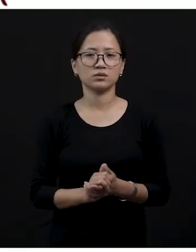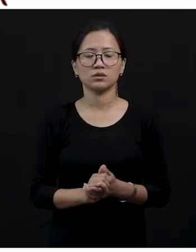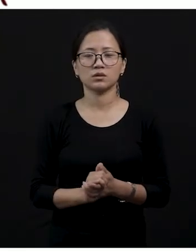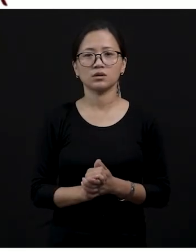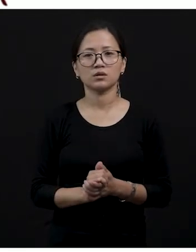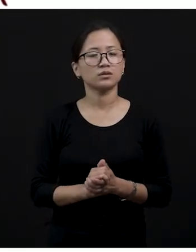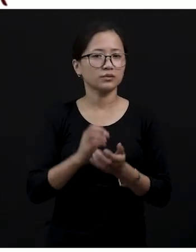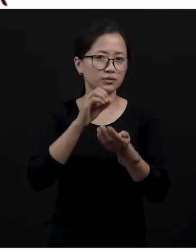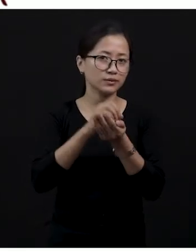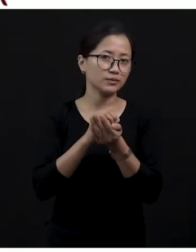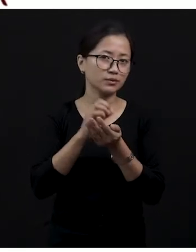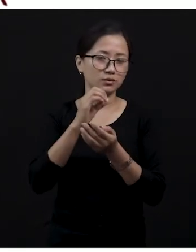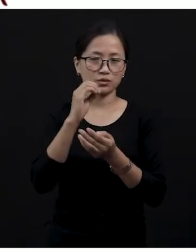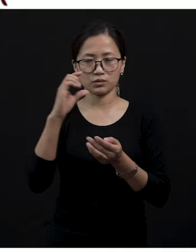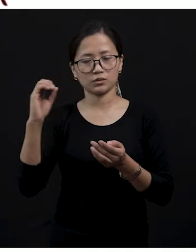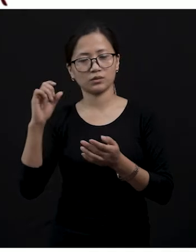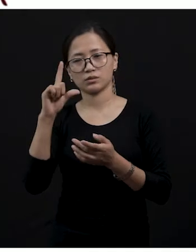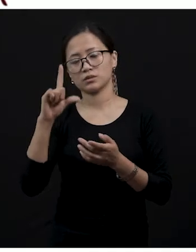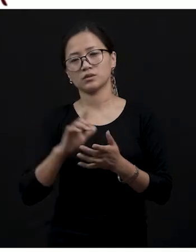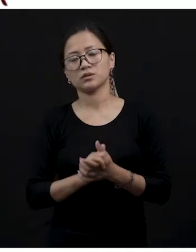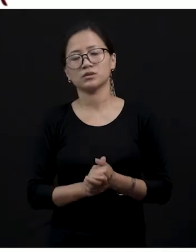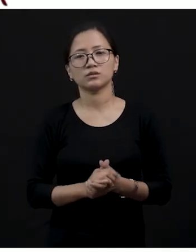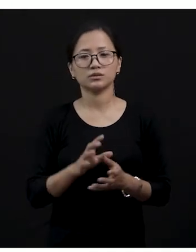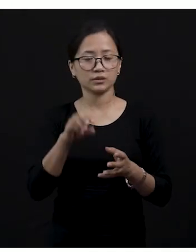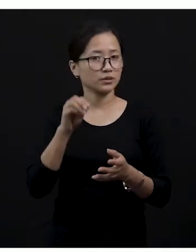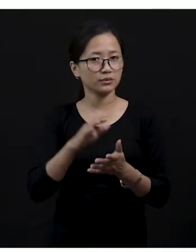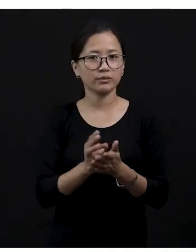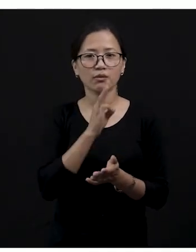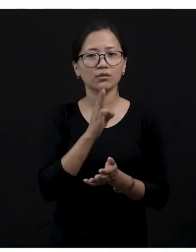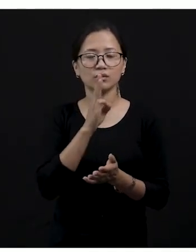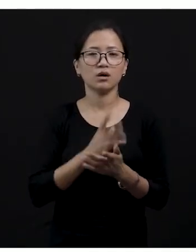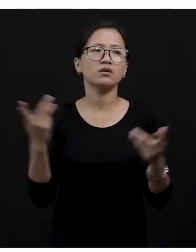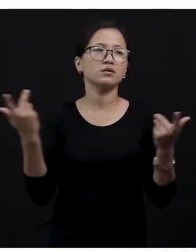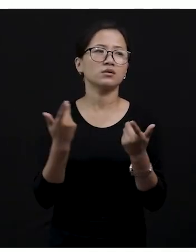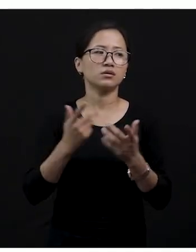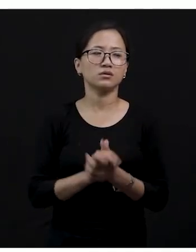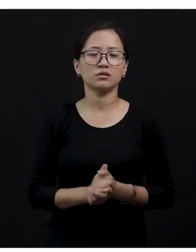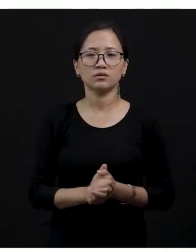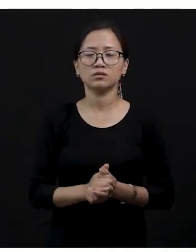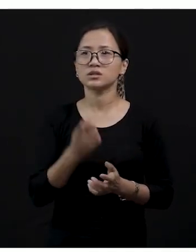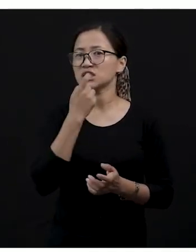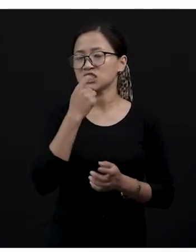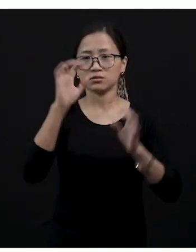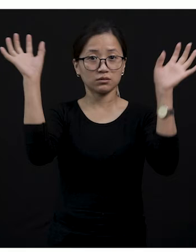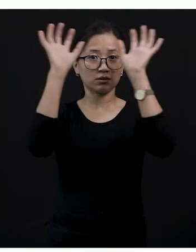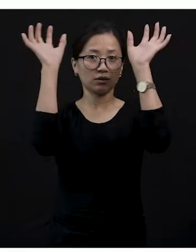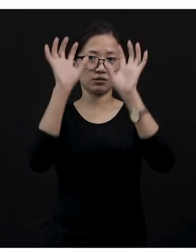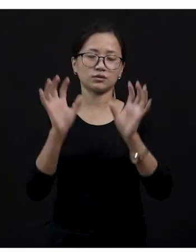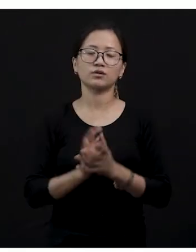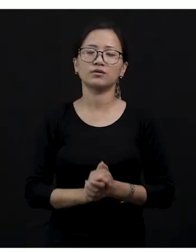will be there. That is how we get water. Let us see how clouds are formed.